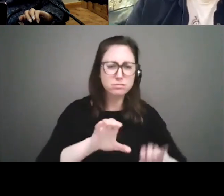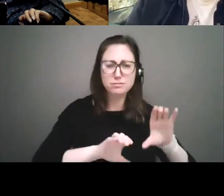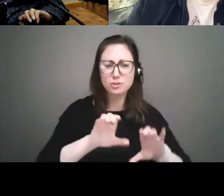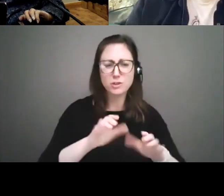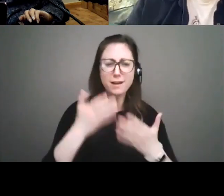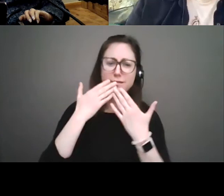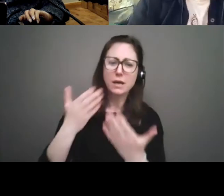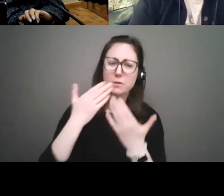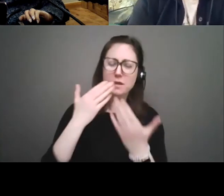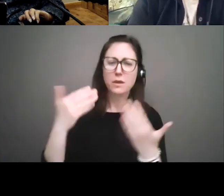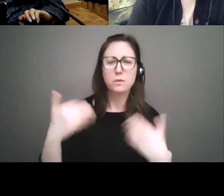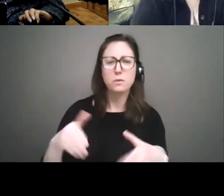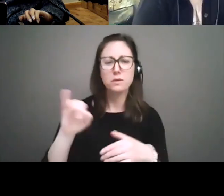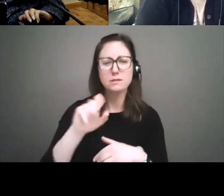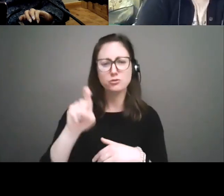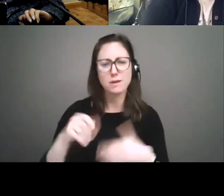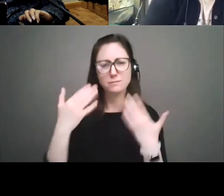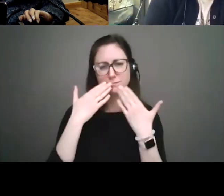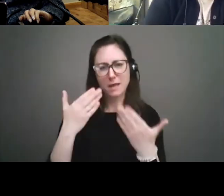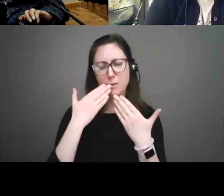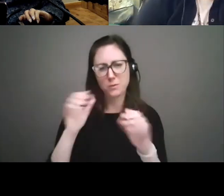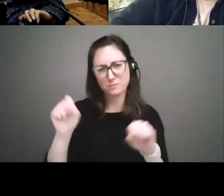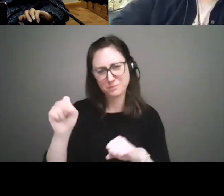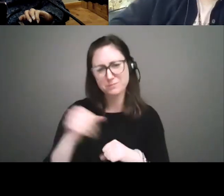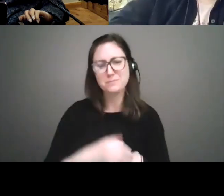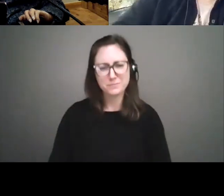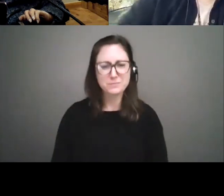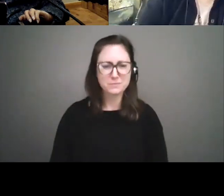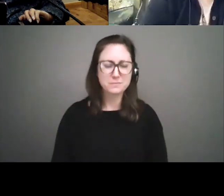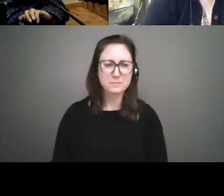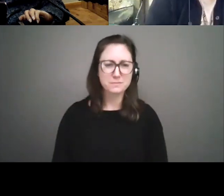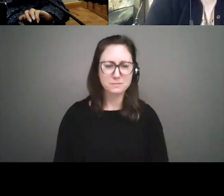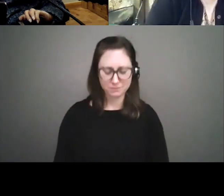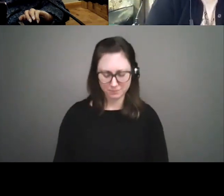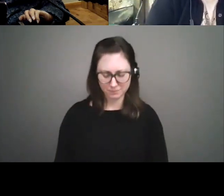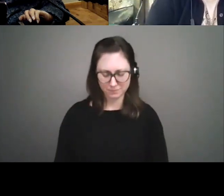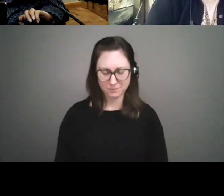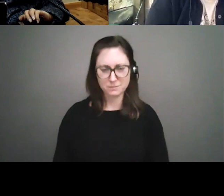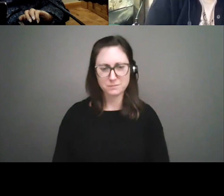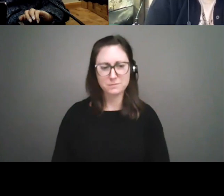thanks in the chat window for Jaz if you are so moved and able.